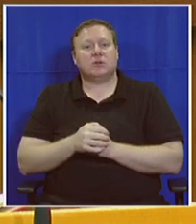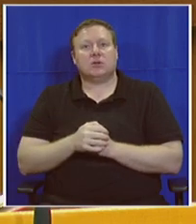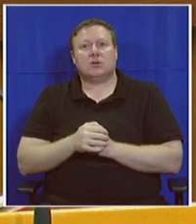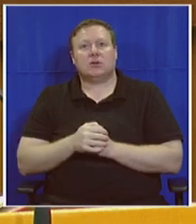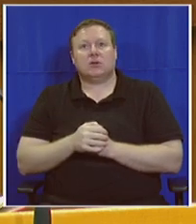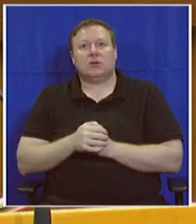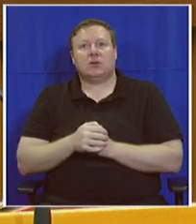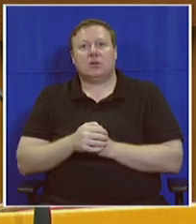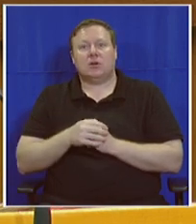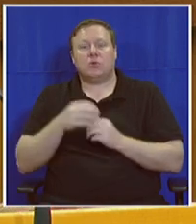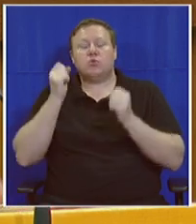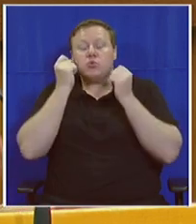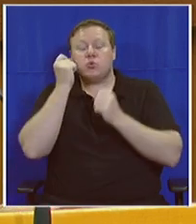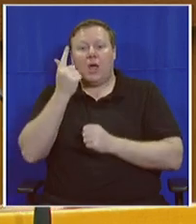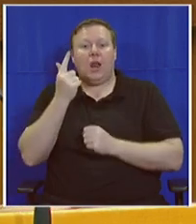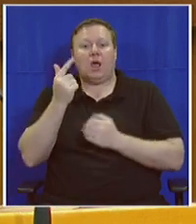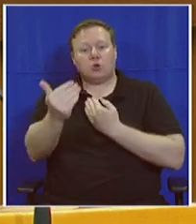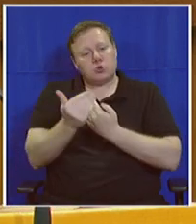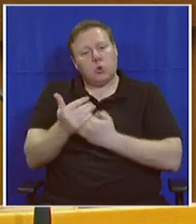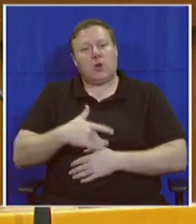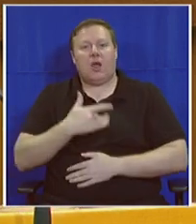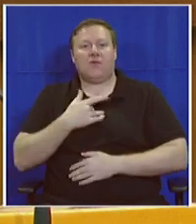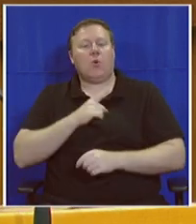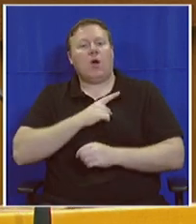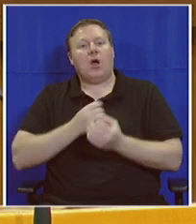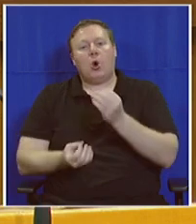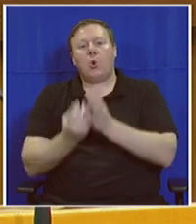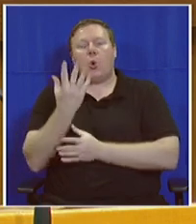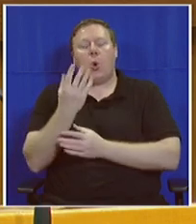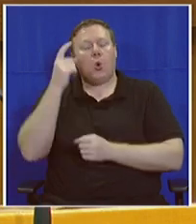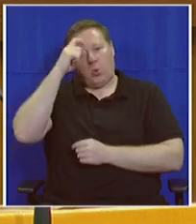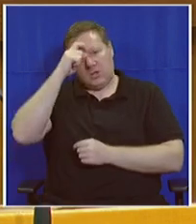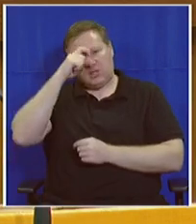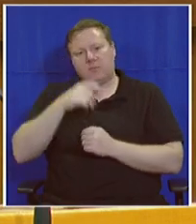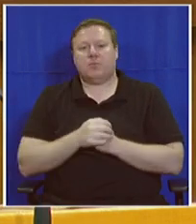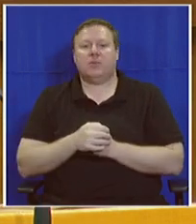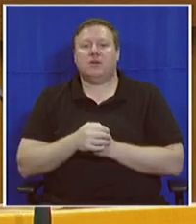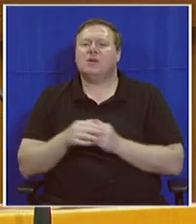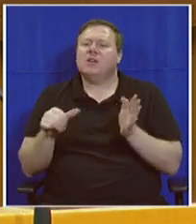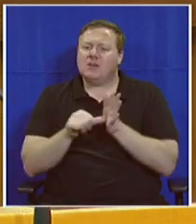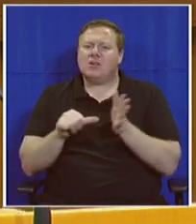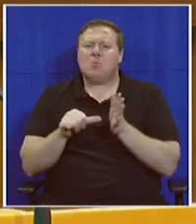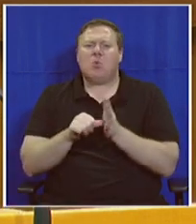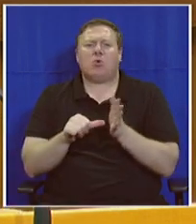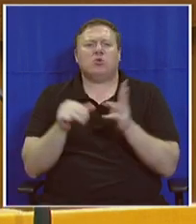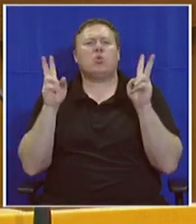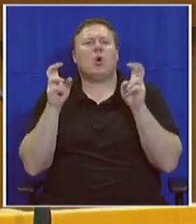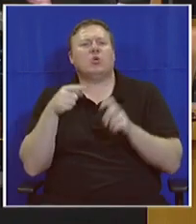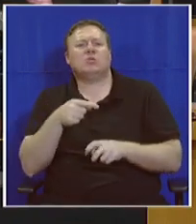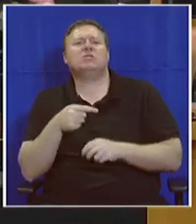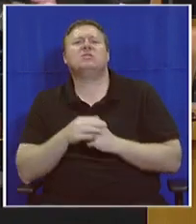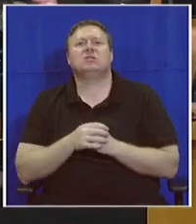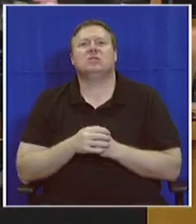we may grow in wisdom. It's a very, very important fundamental expression. Teach